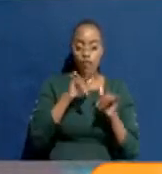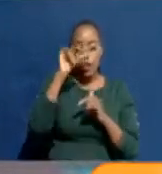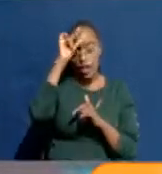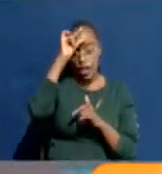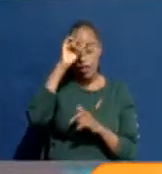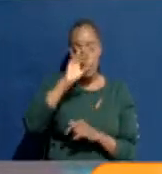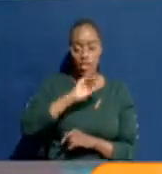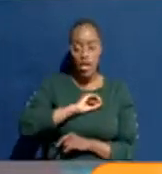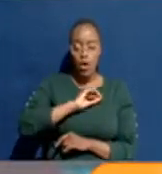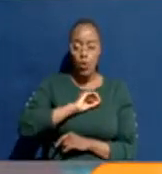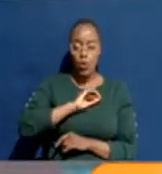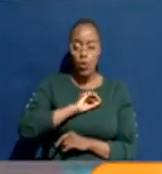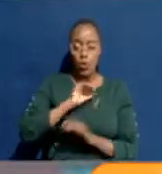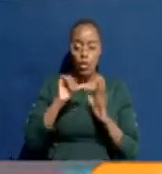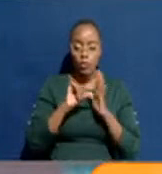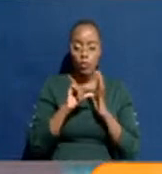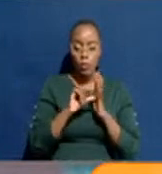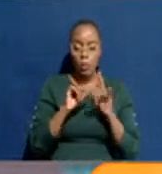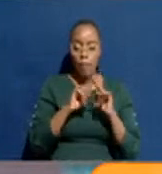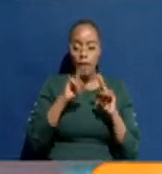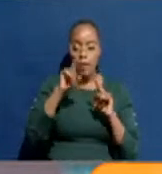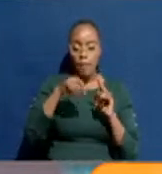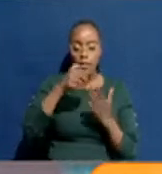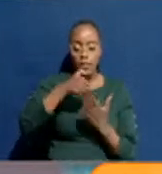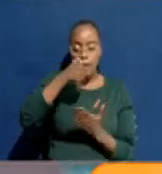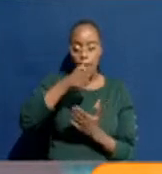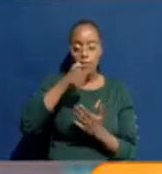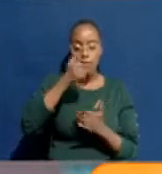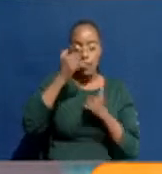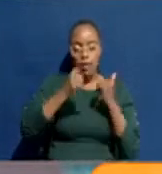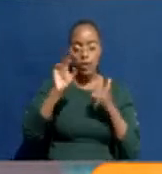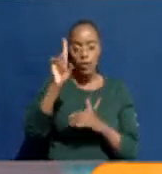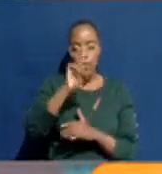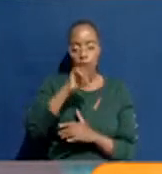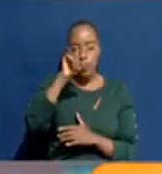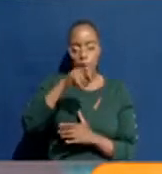own problems. But you must budget. At the end of the day,